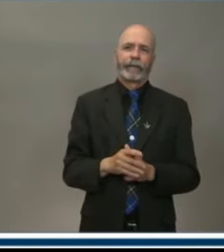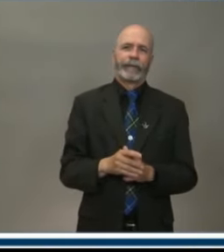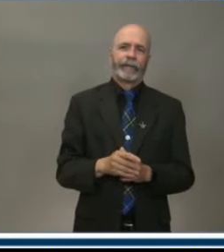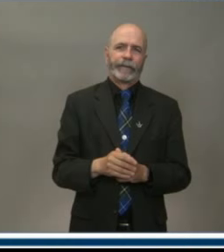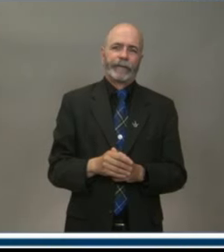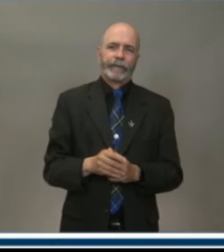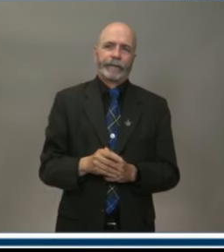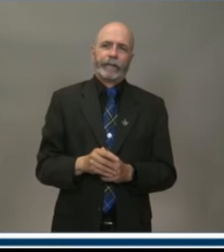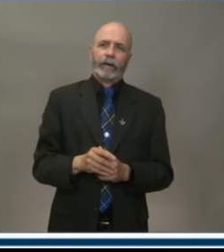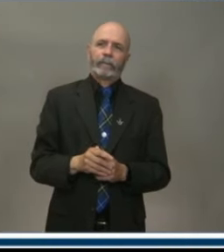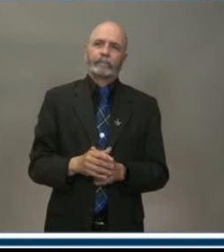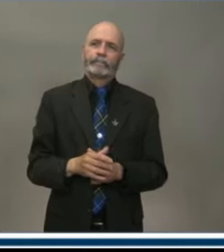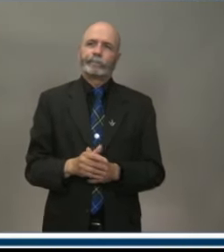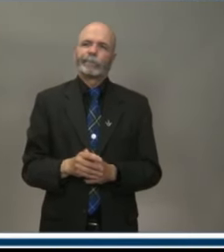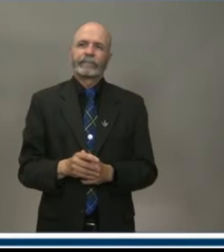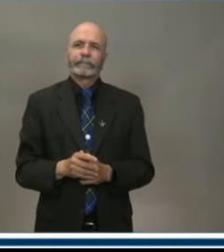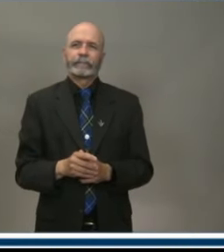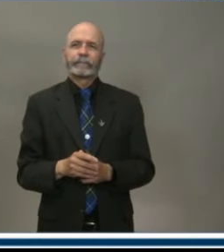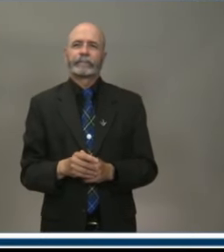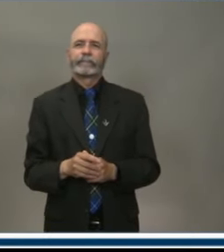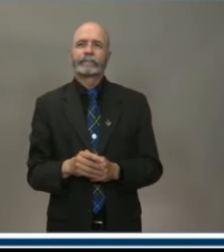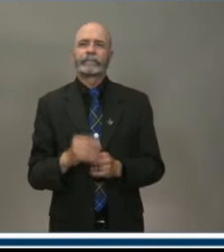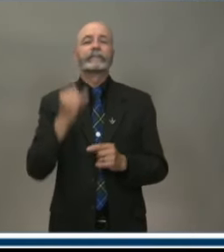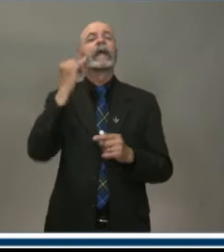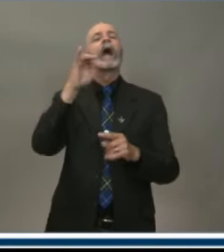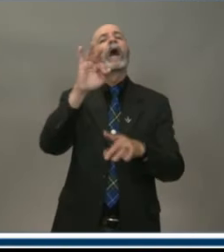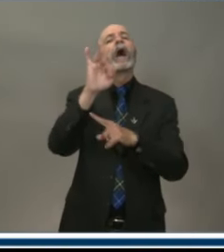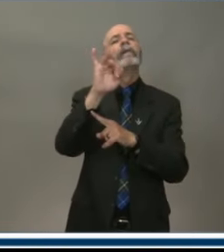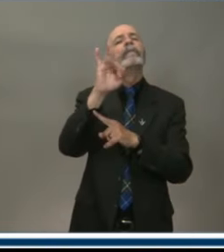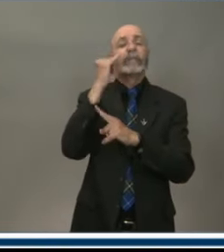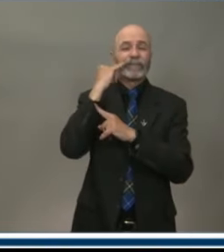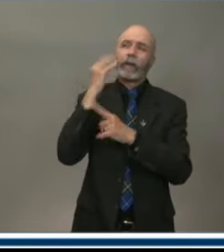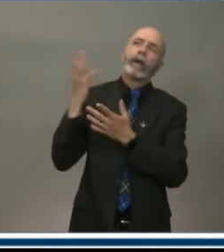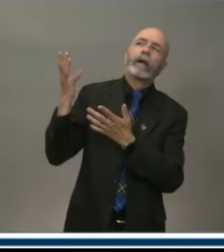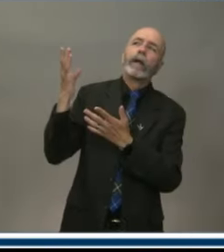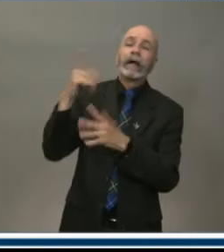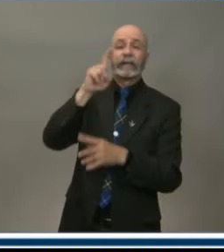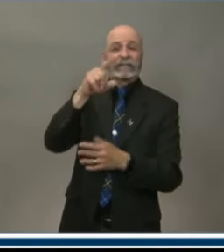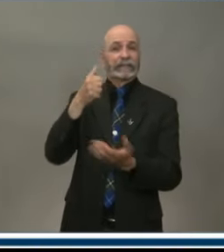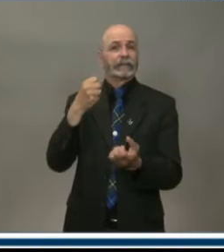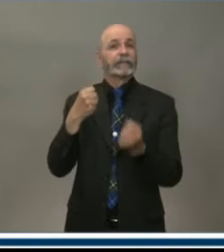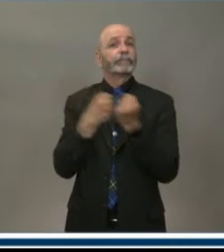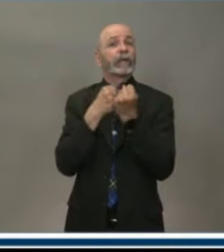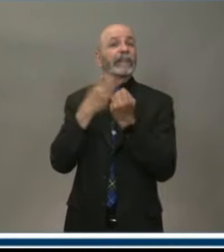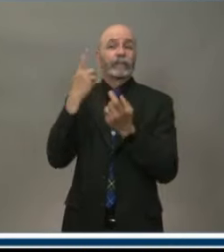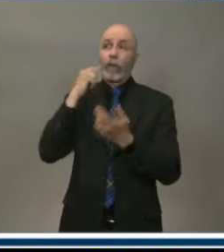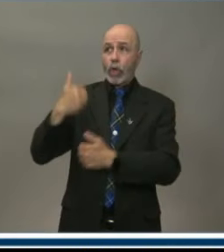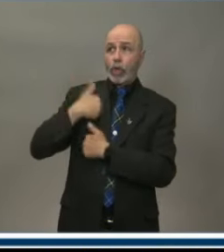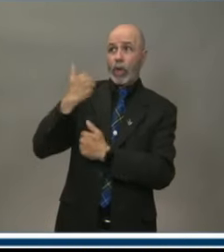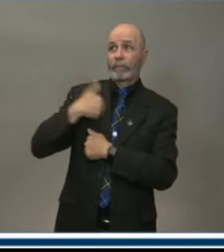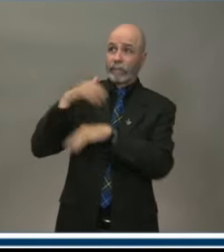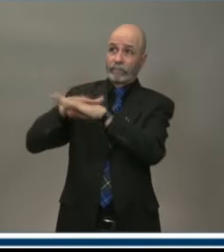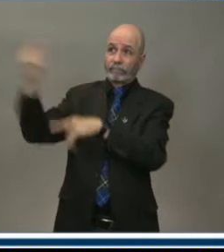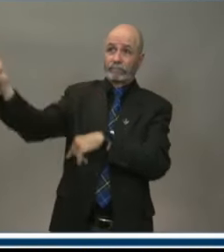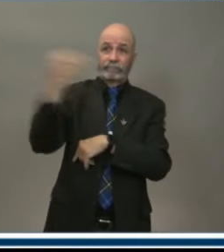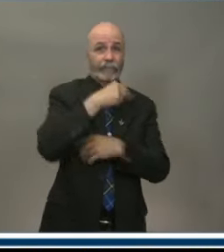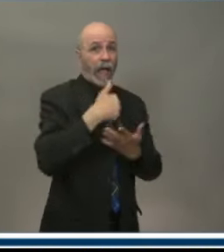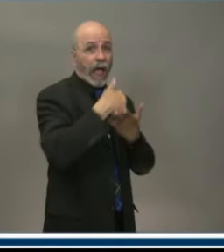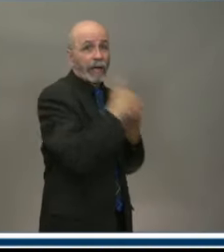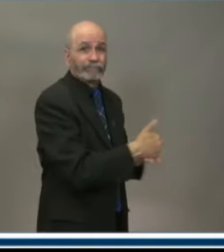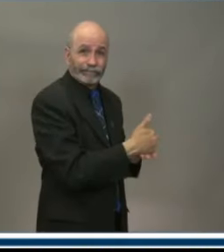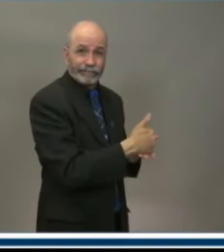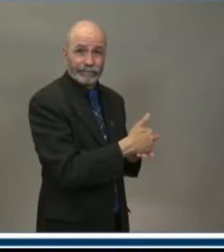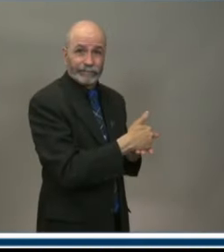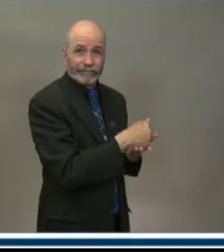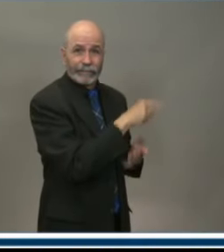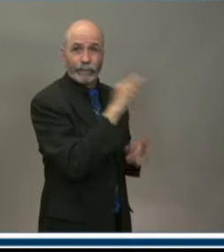the military in to help out with long-term care homes like Northwood. They now say there's 170 residents there with COVID-19, and I